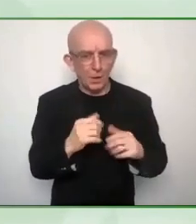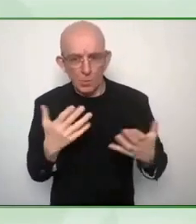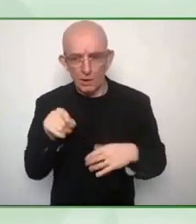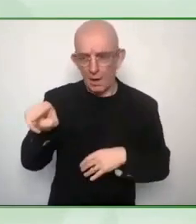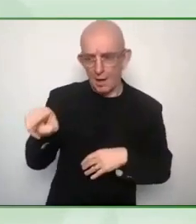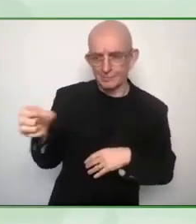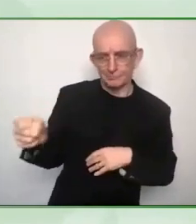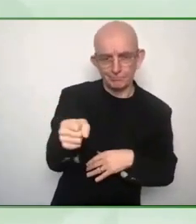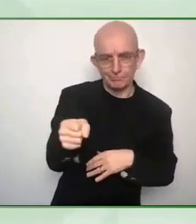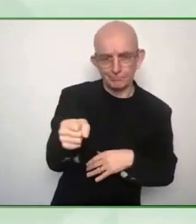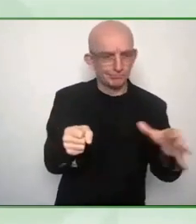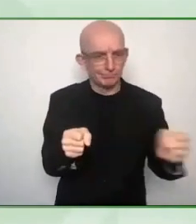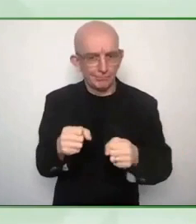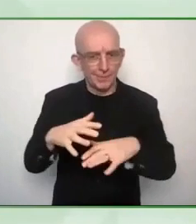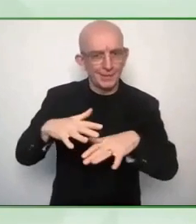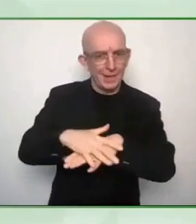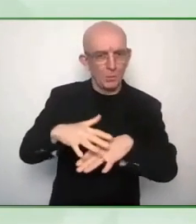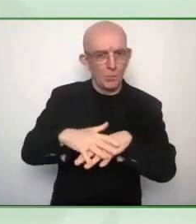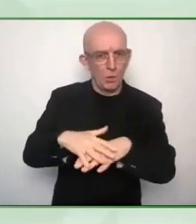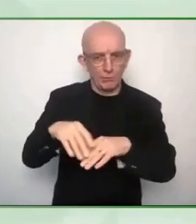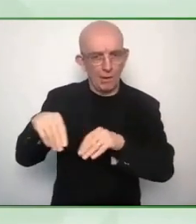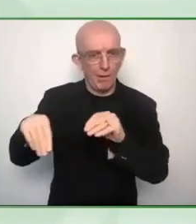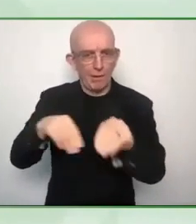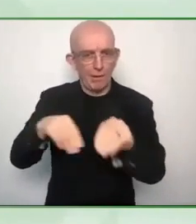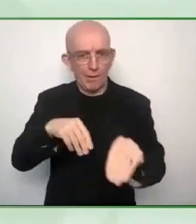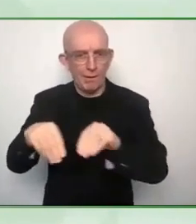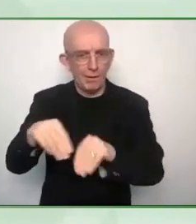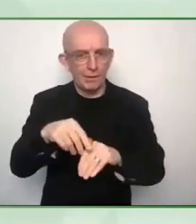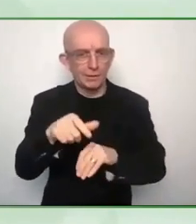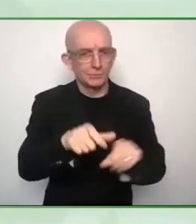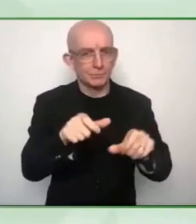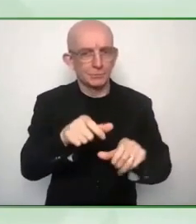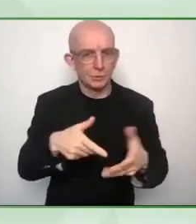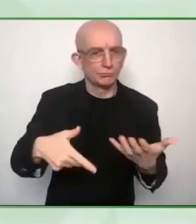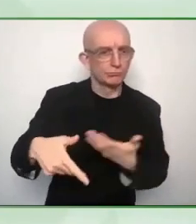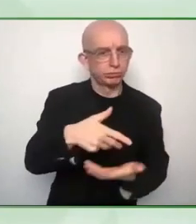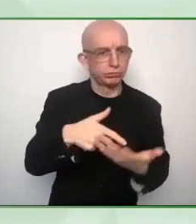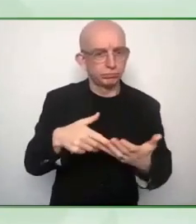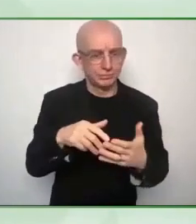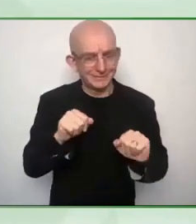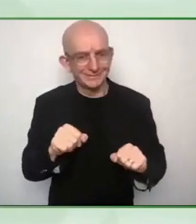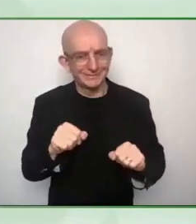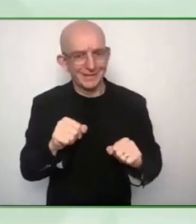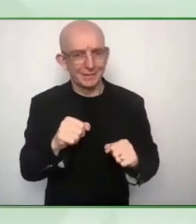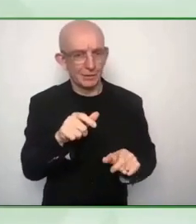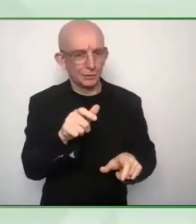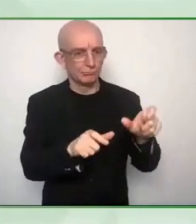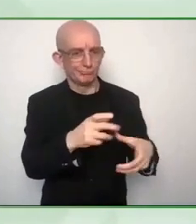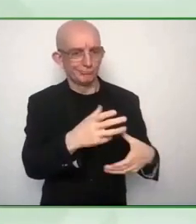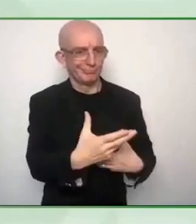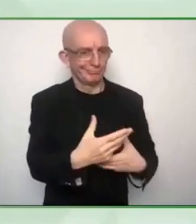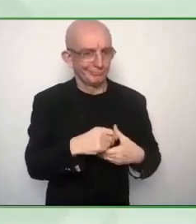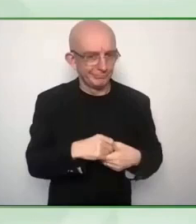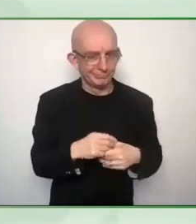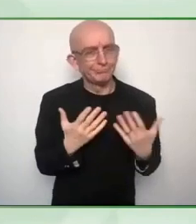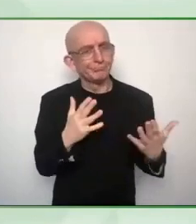got let's say an international agreement and commitment on certain issues you want to push